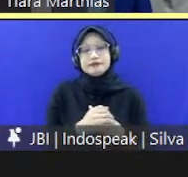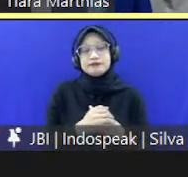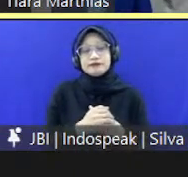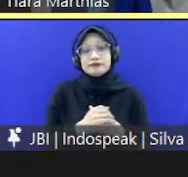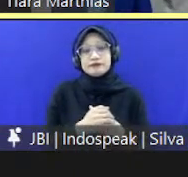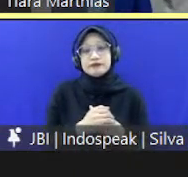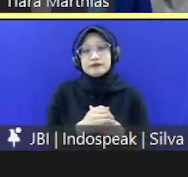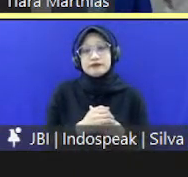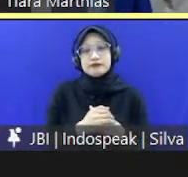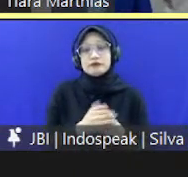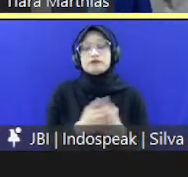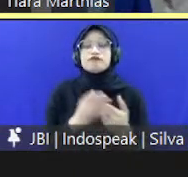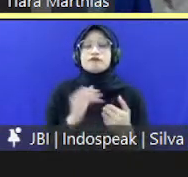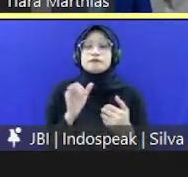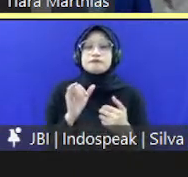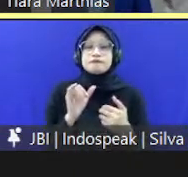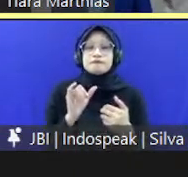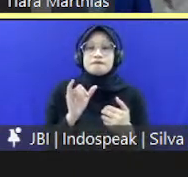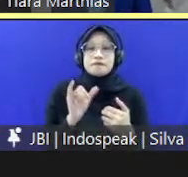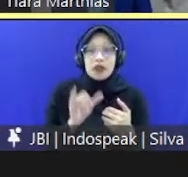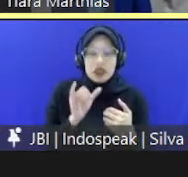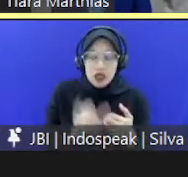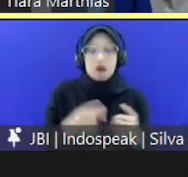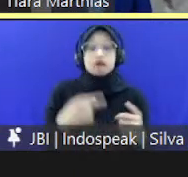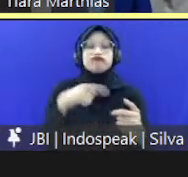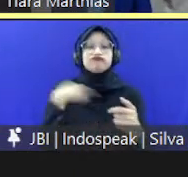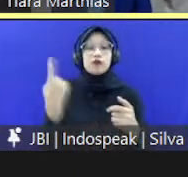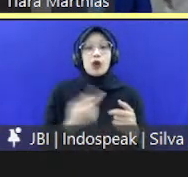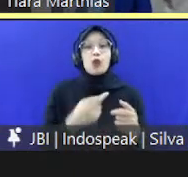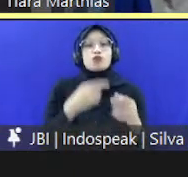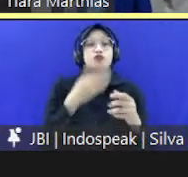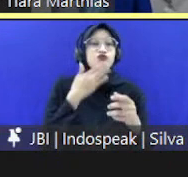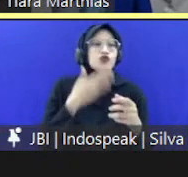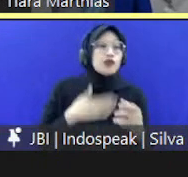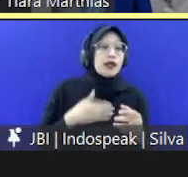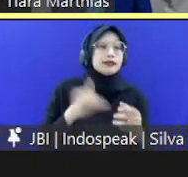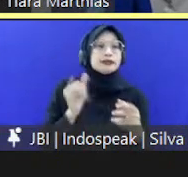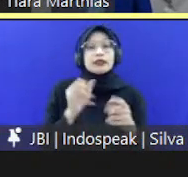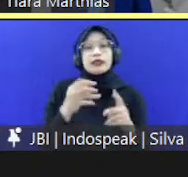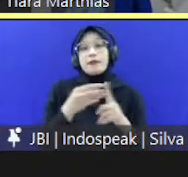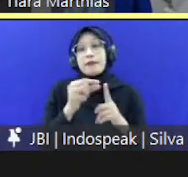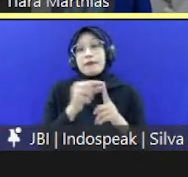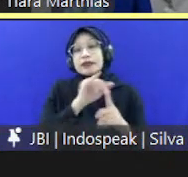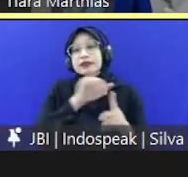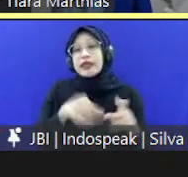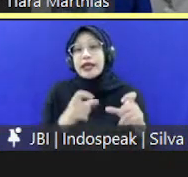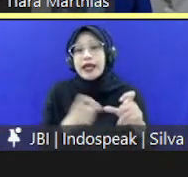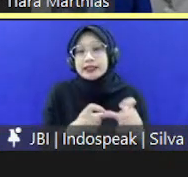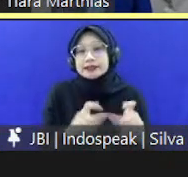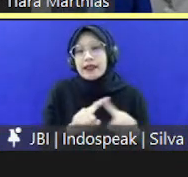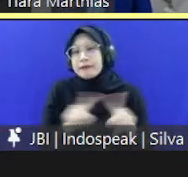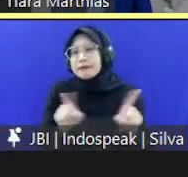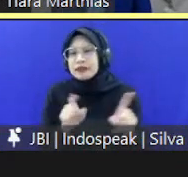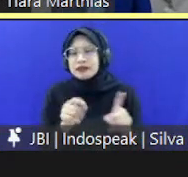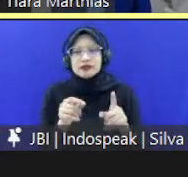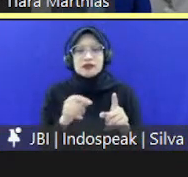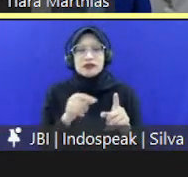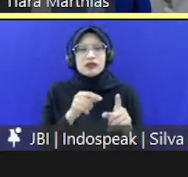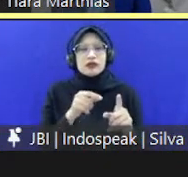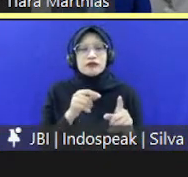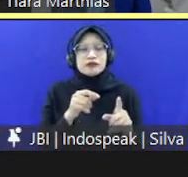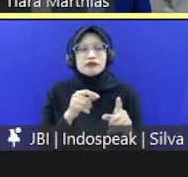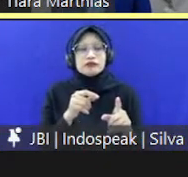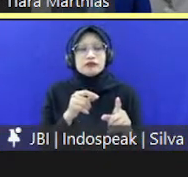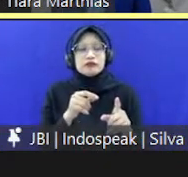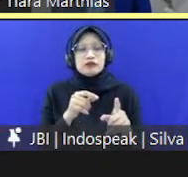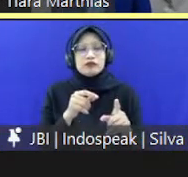we might have universal health coverage, but coverage of what? Coverage of the card or coverage of a quality maternal